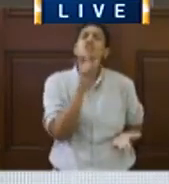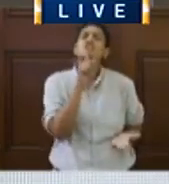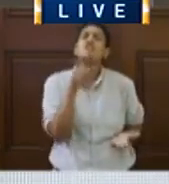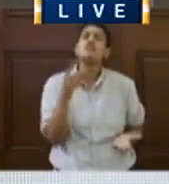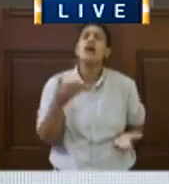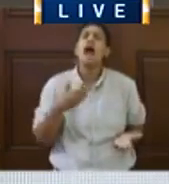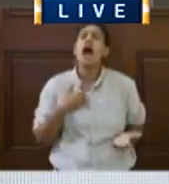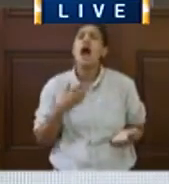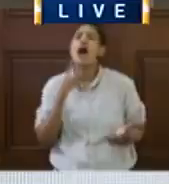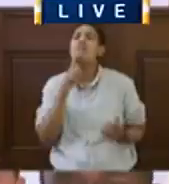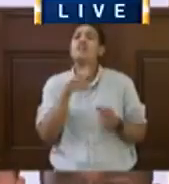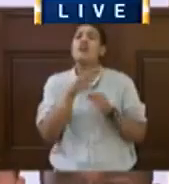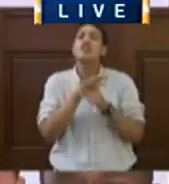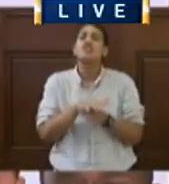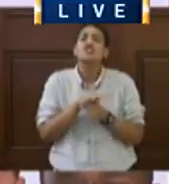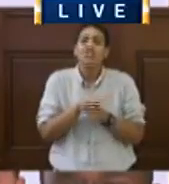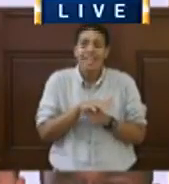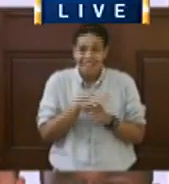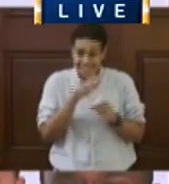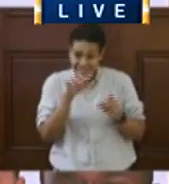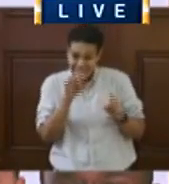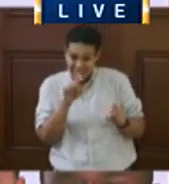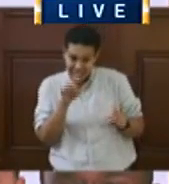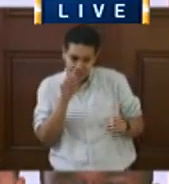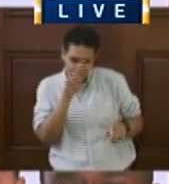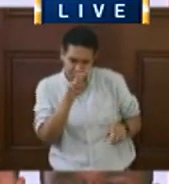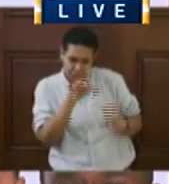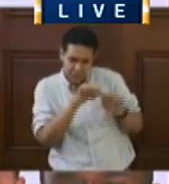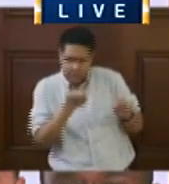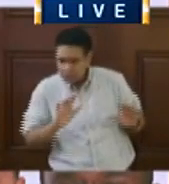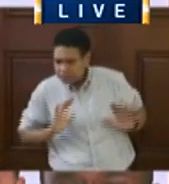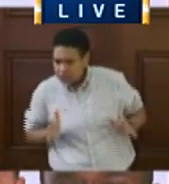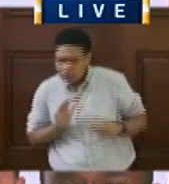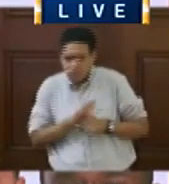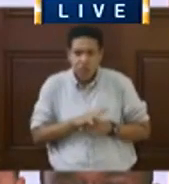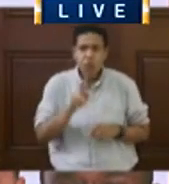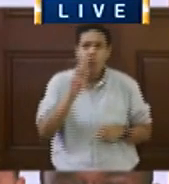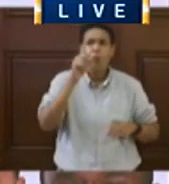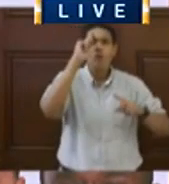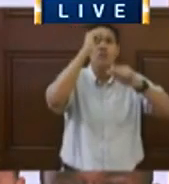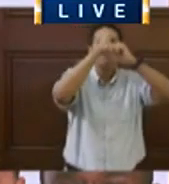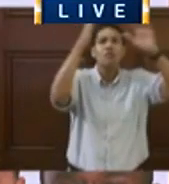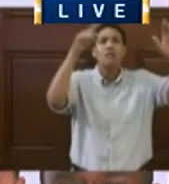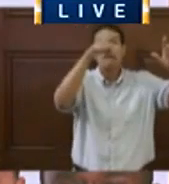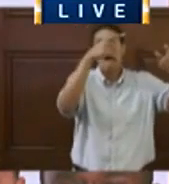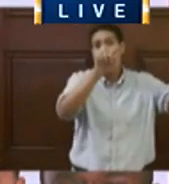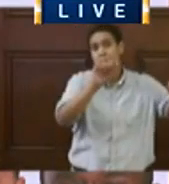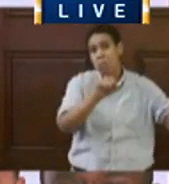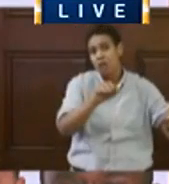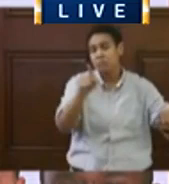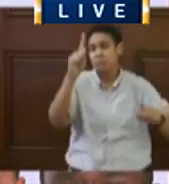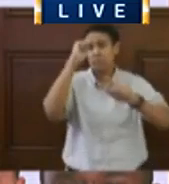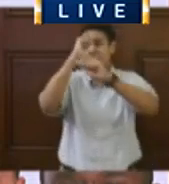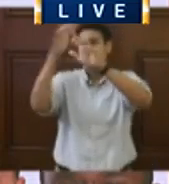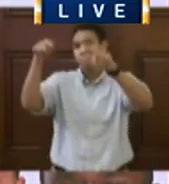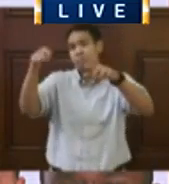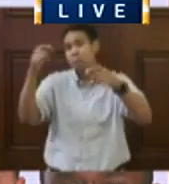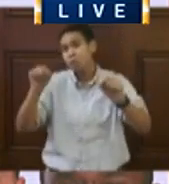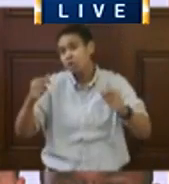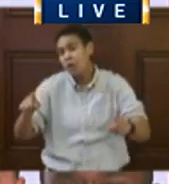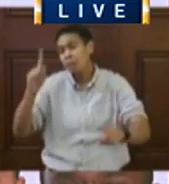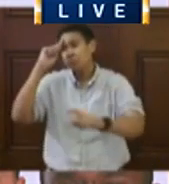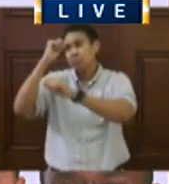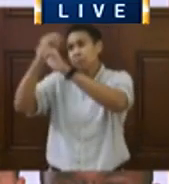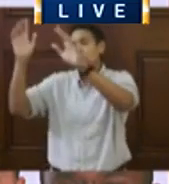stress test done on the system, and we have looked at various scenarios, and we have various response kits for various scenarios.